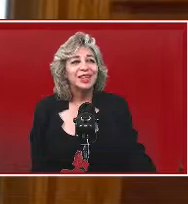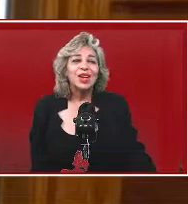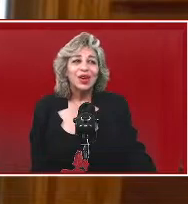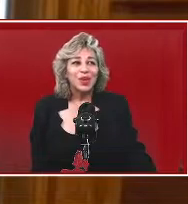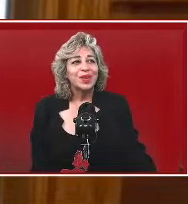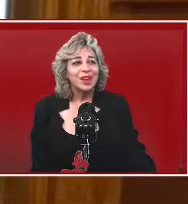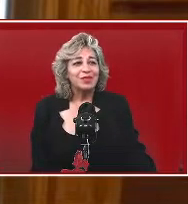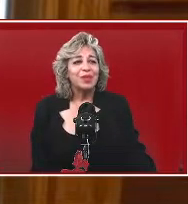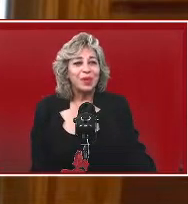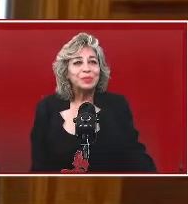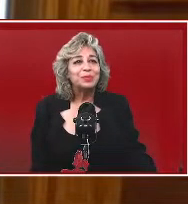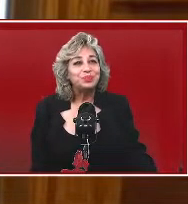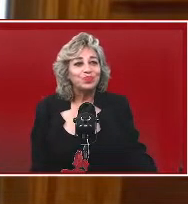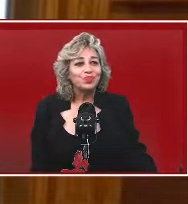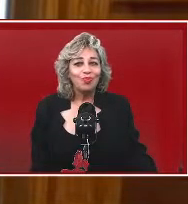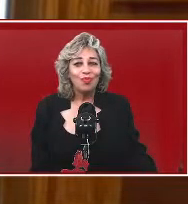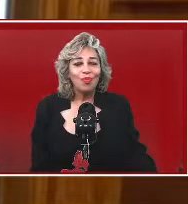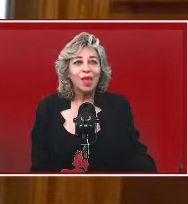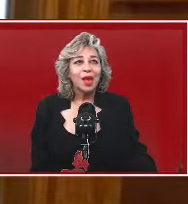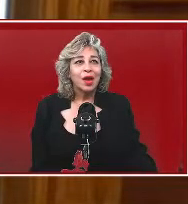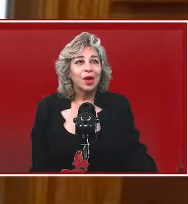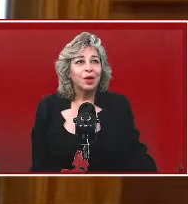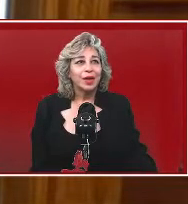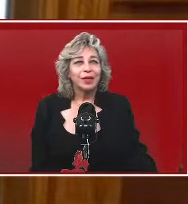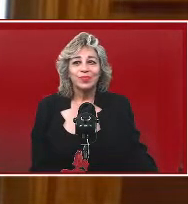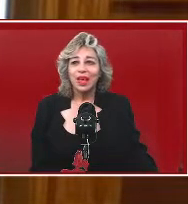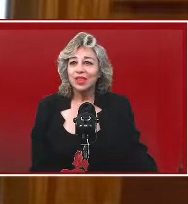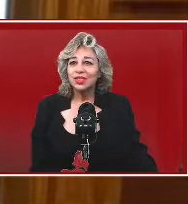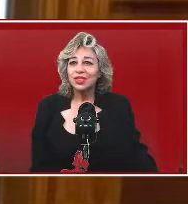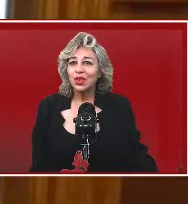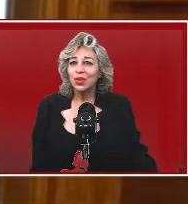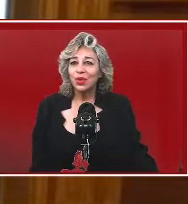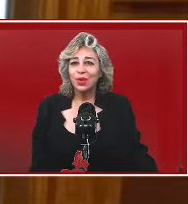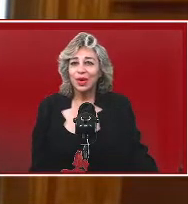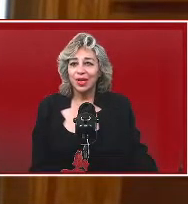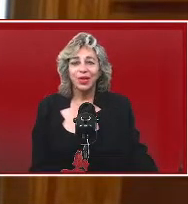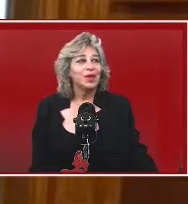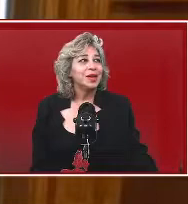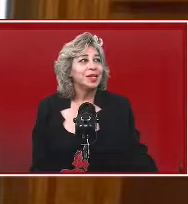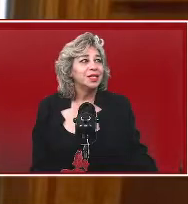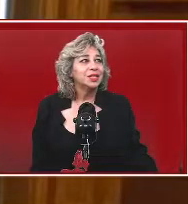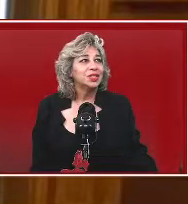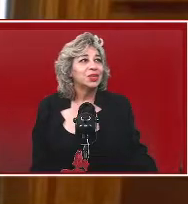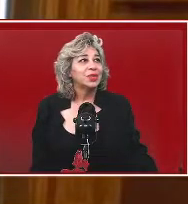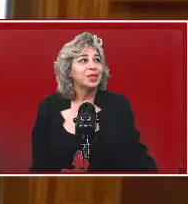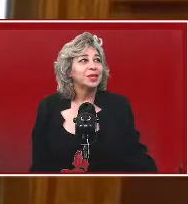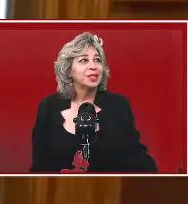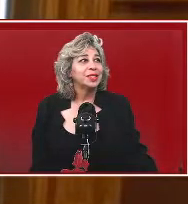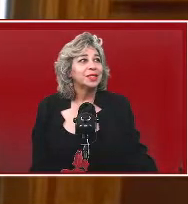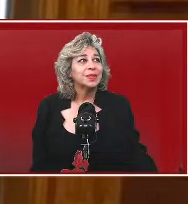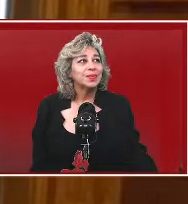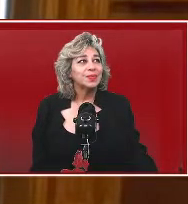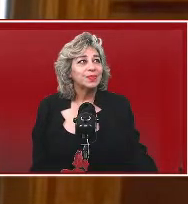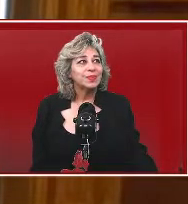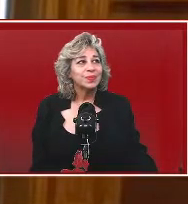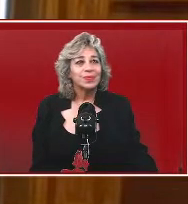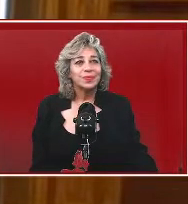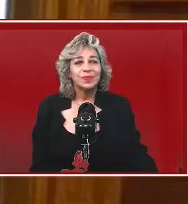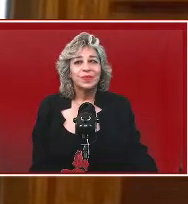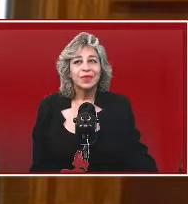and going everywhere. Okay, so we're going to go ahead and start with this.